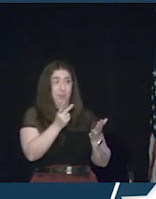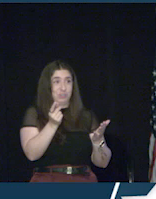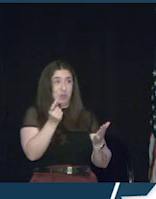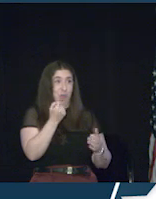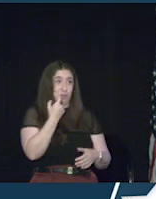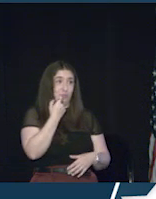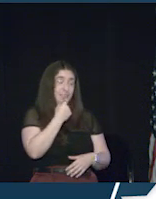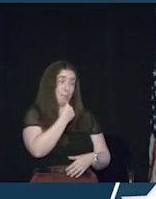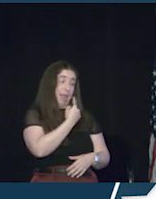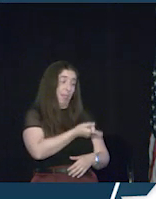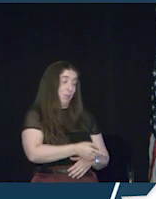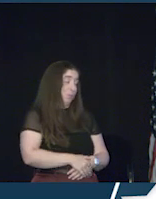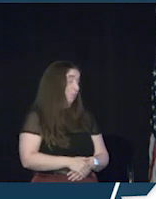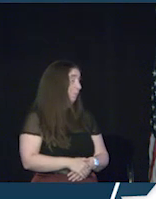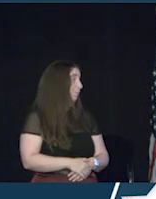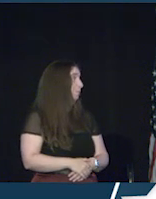what.